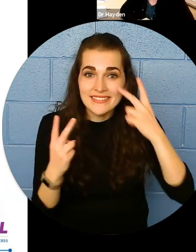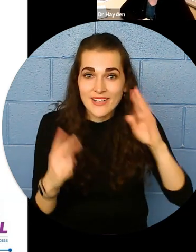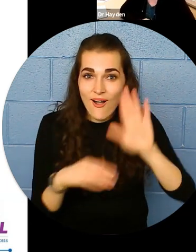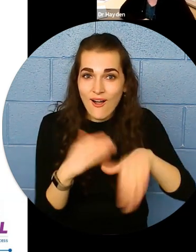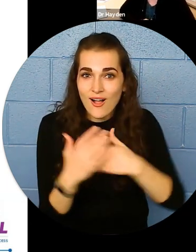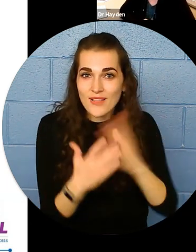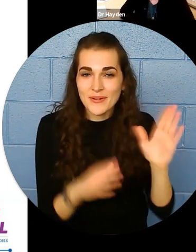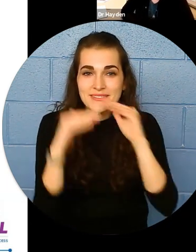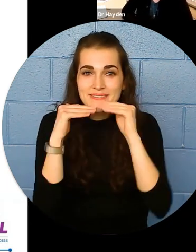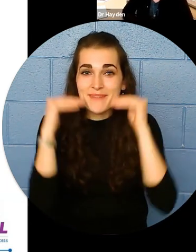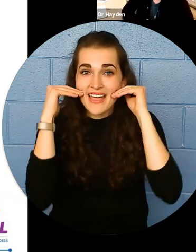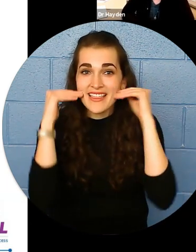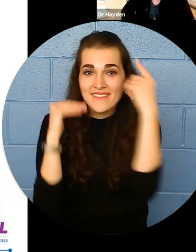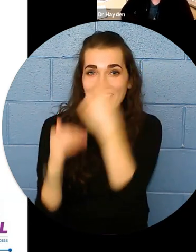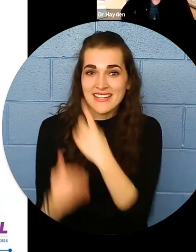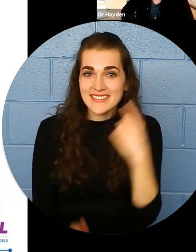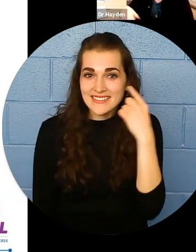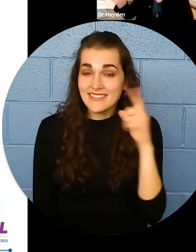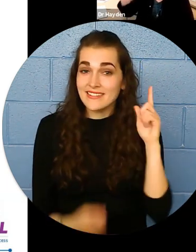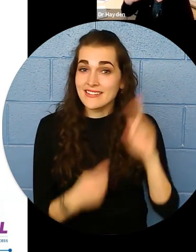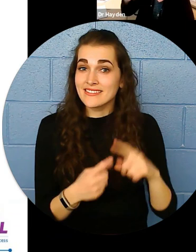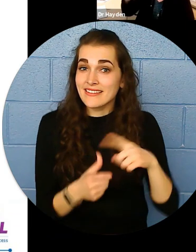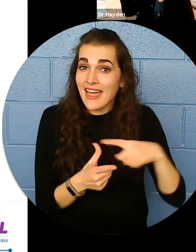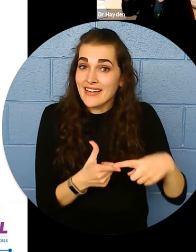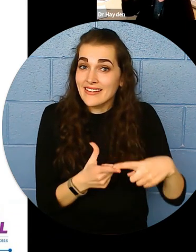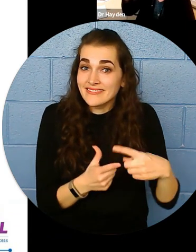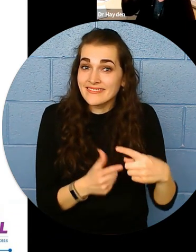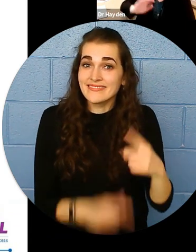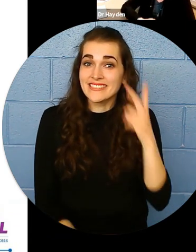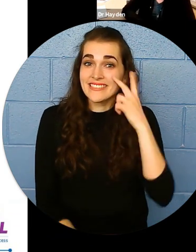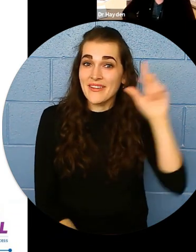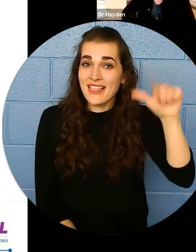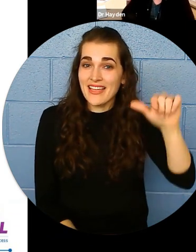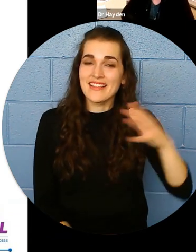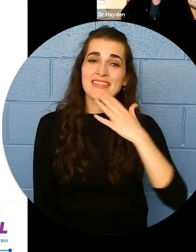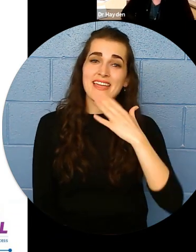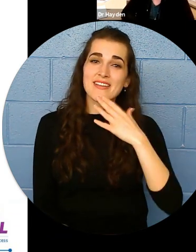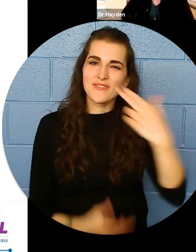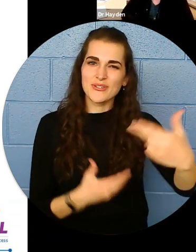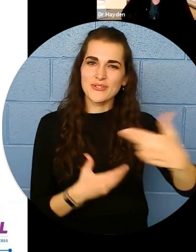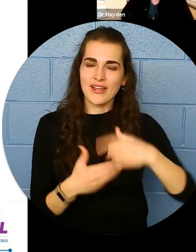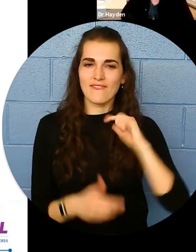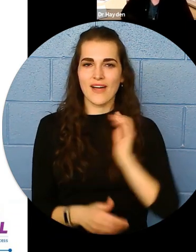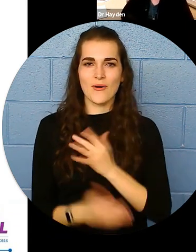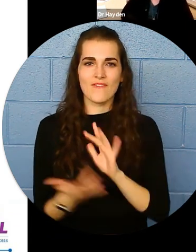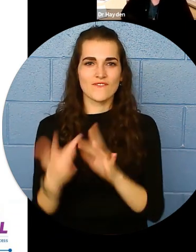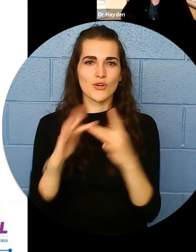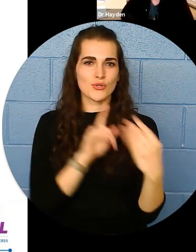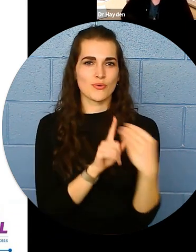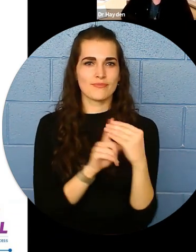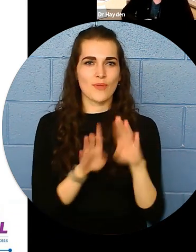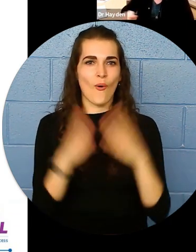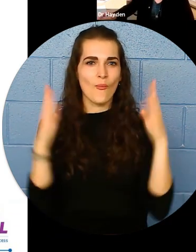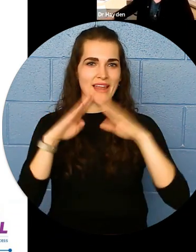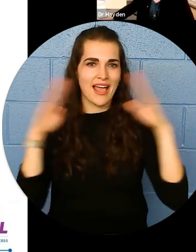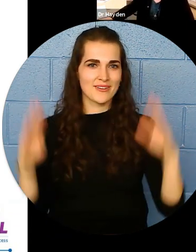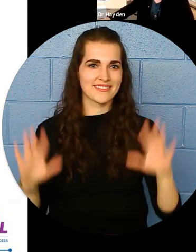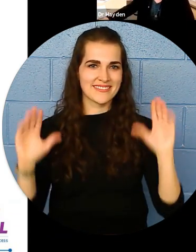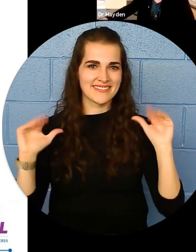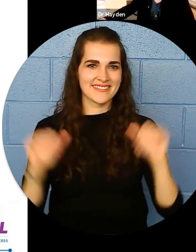all of your smiling faces. So until then, I will see you later. And thanks for joining me for our virtual open house.